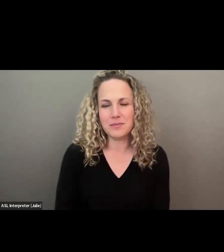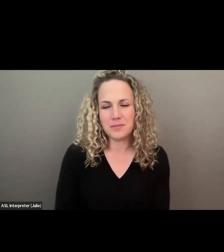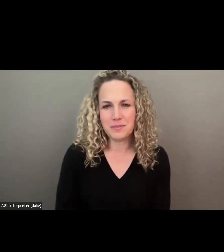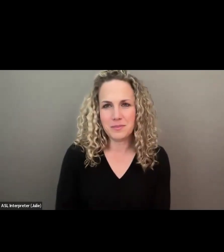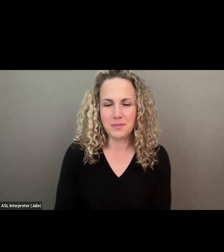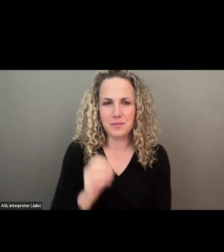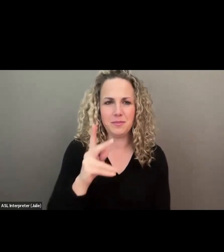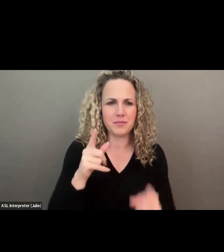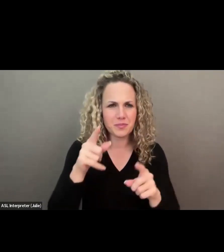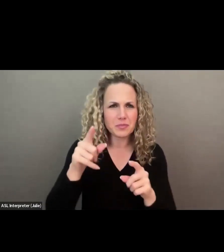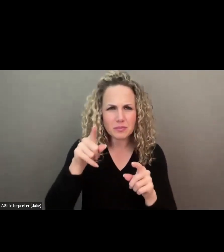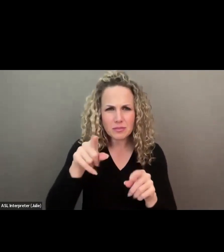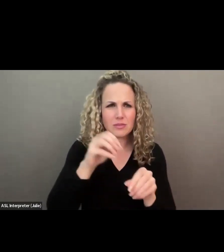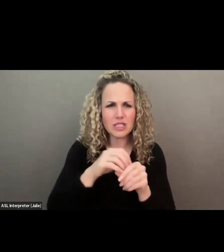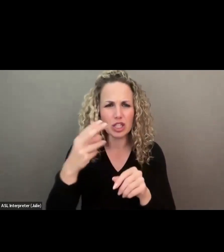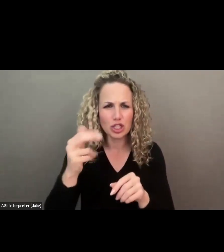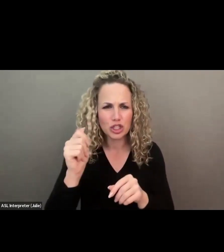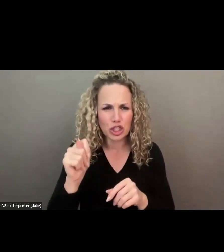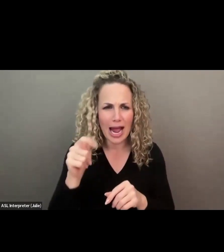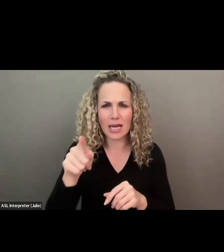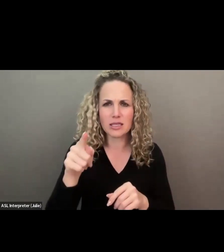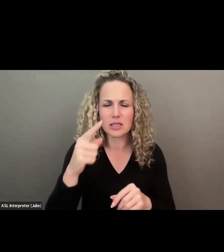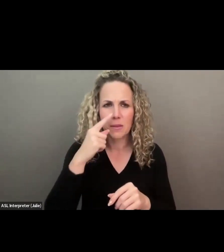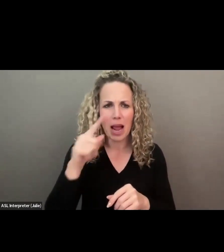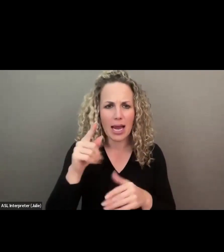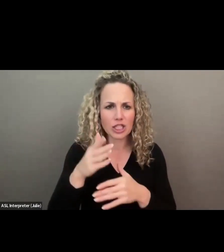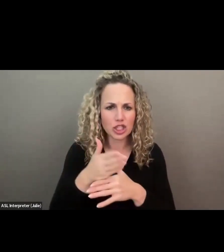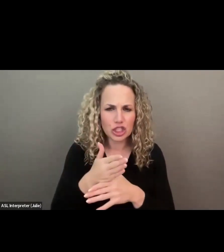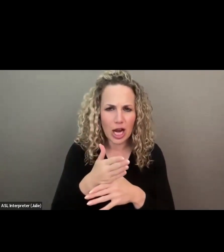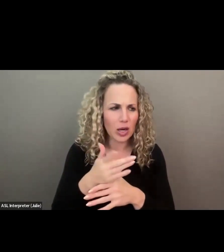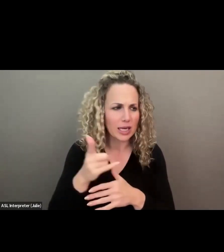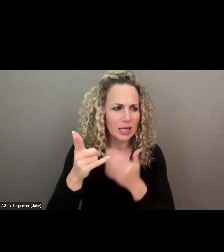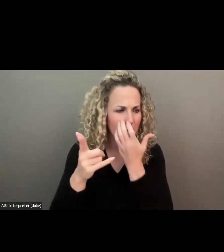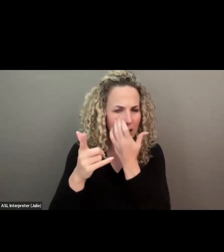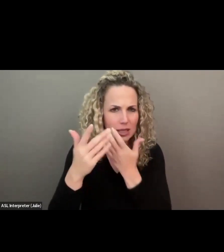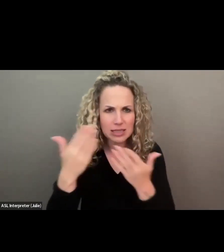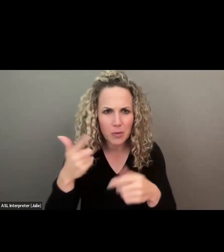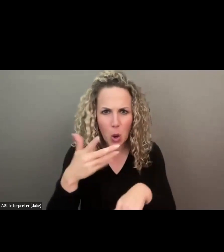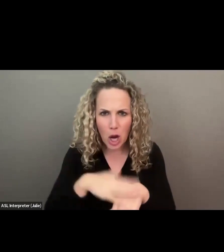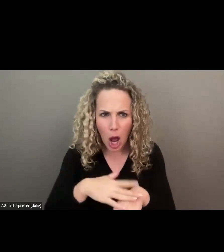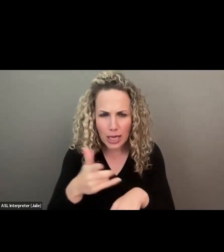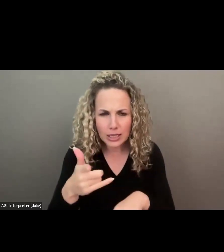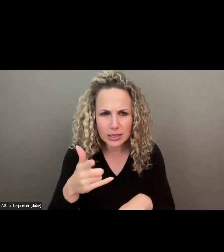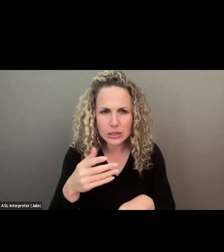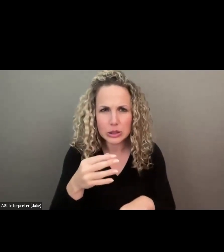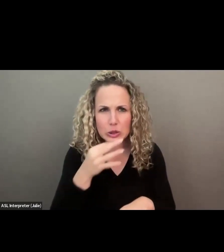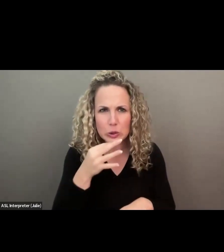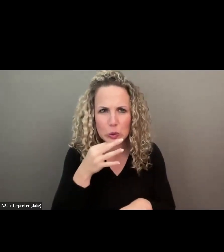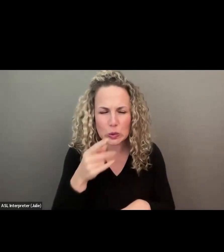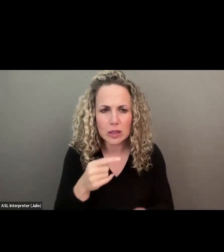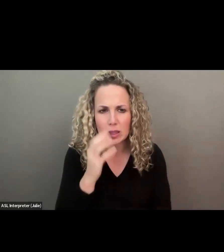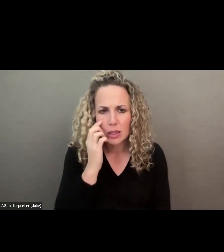I saw you drop that thing in the chat there. If you would not mind sharing, we've got something going on here shortly.